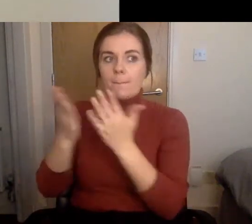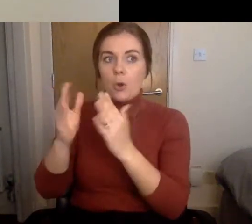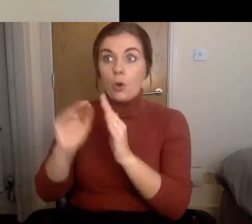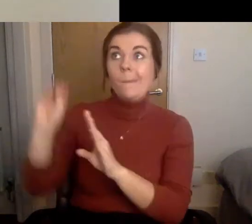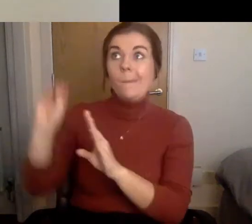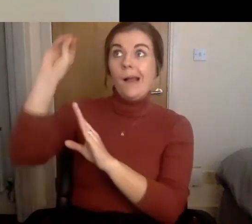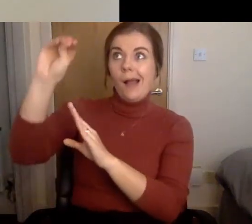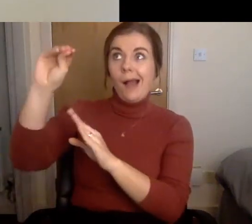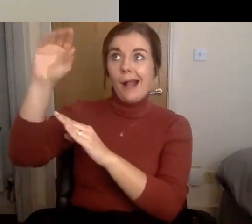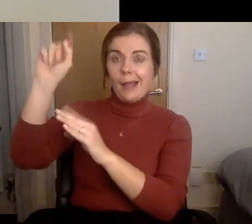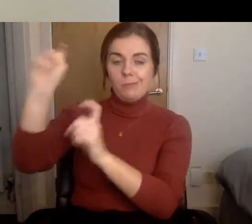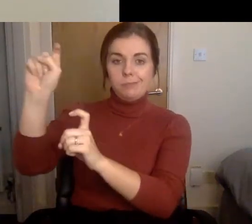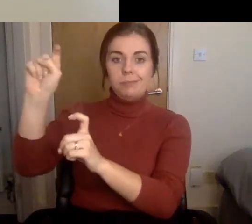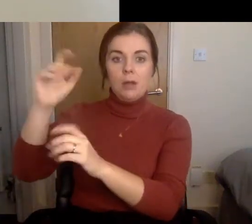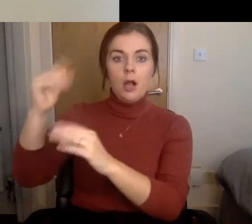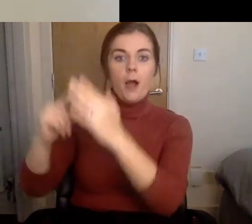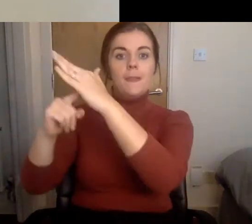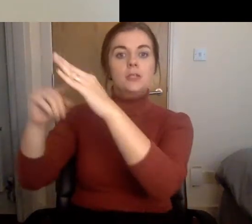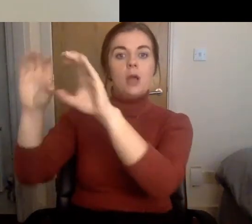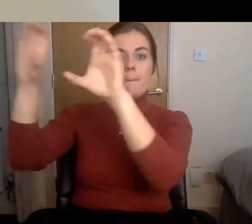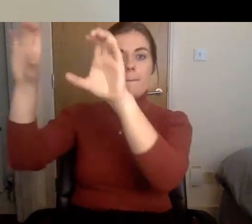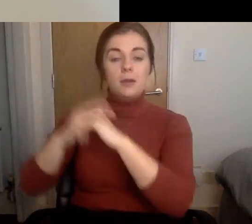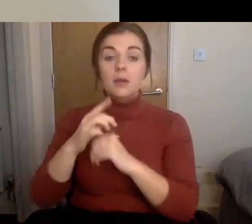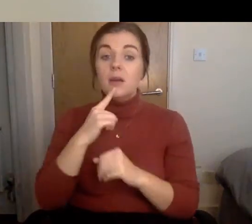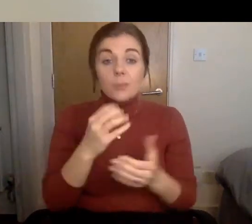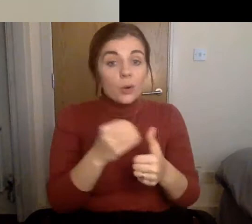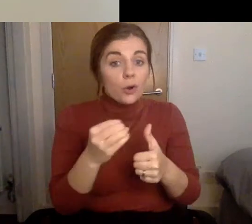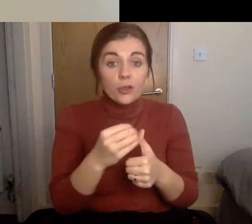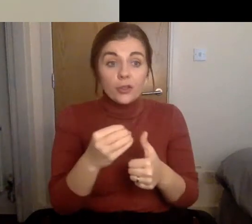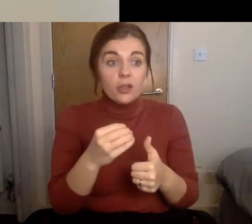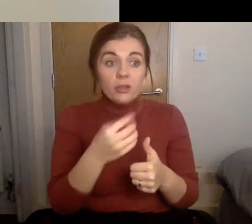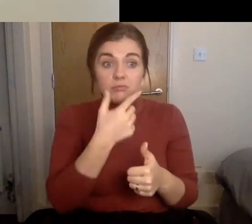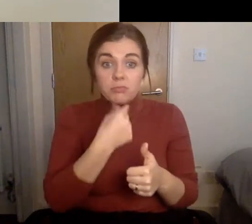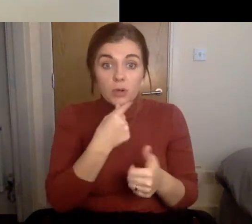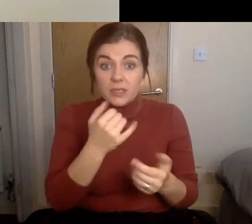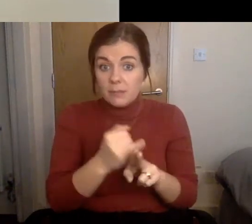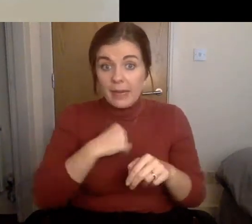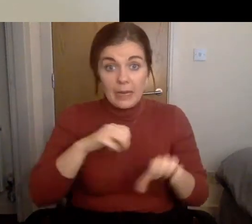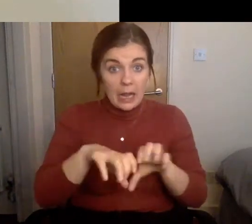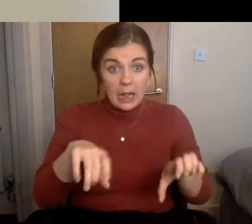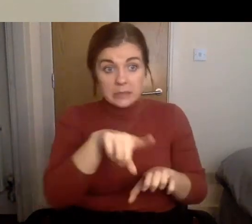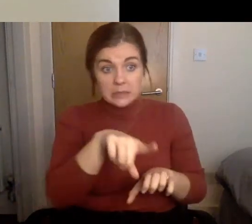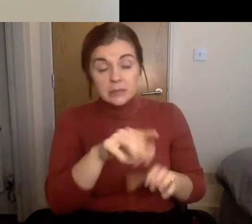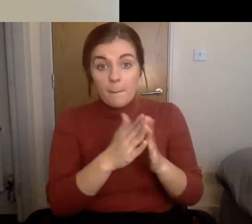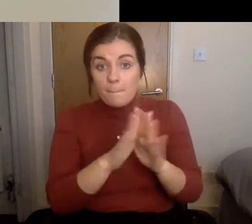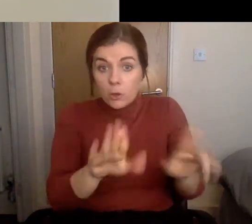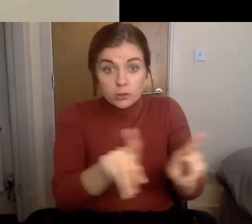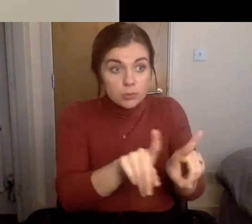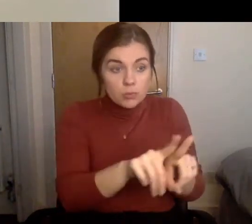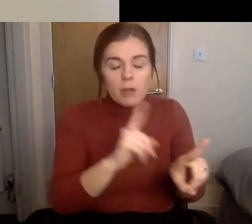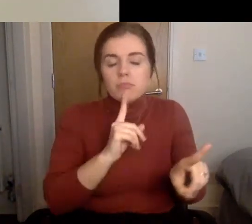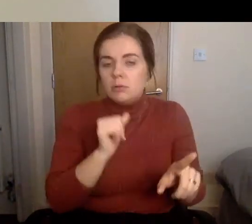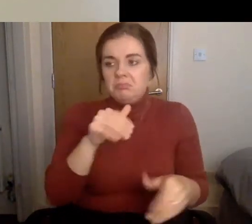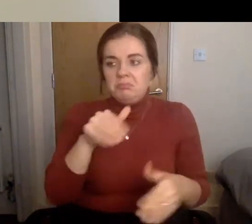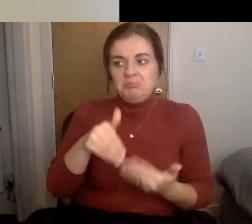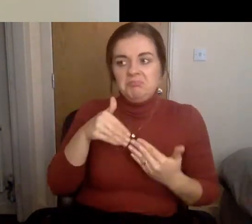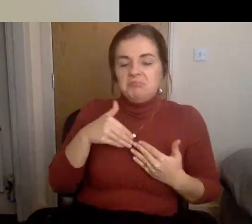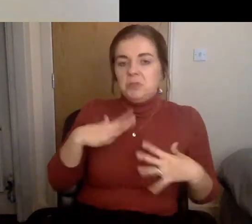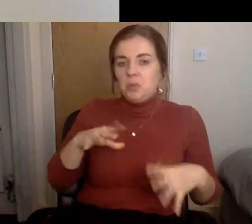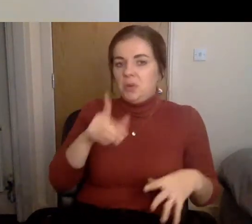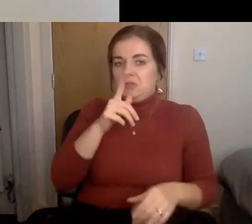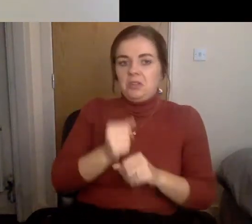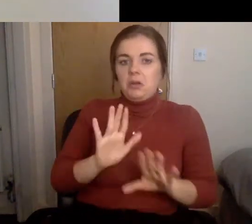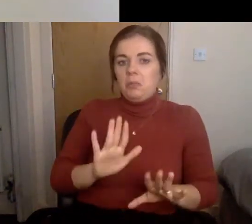who are Muslim who really do not want to talk about their difference. And I leave that at that. That is perfectly